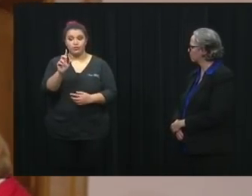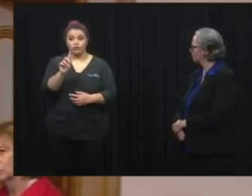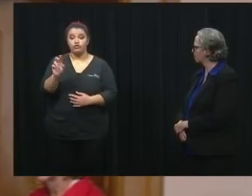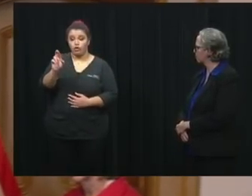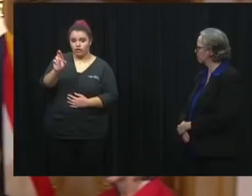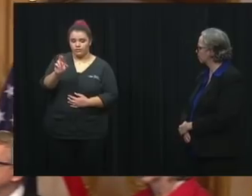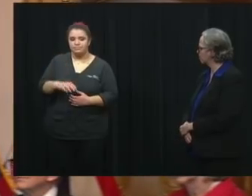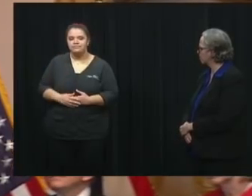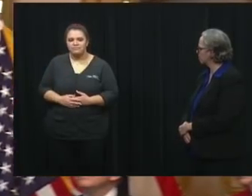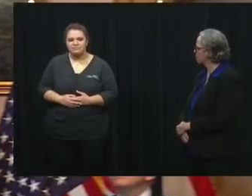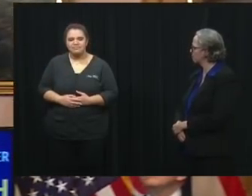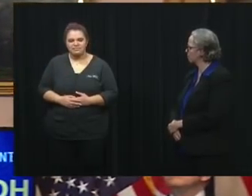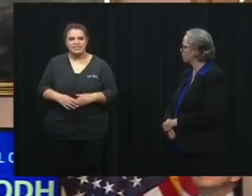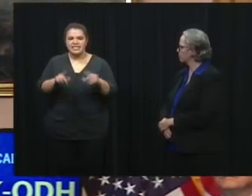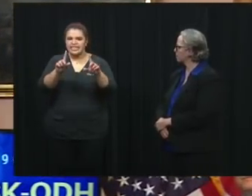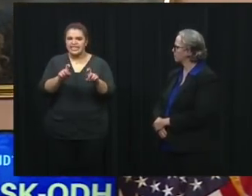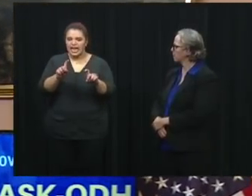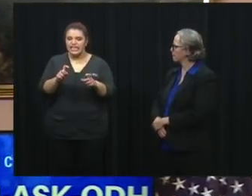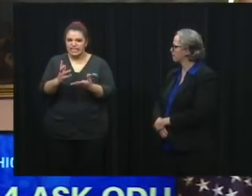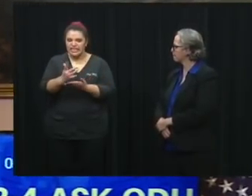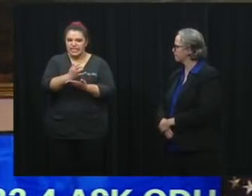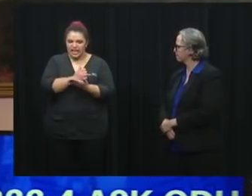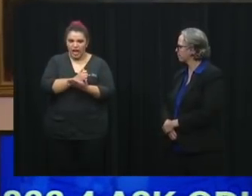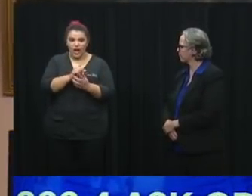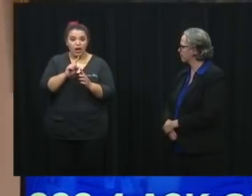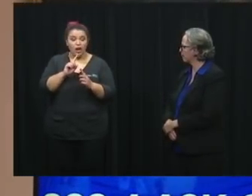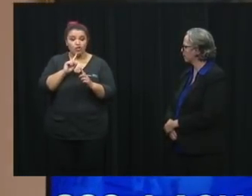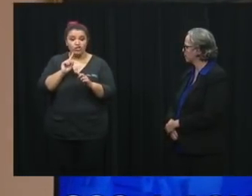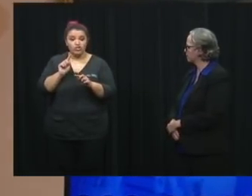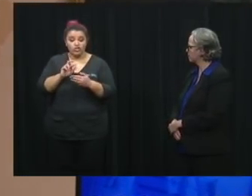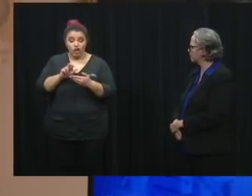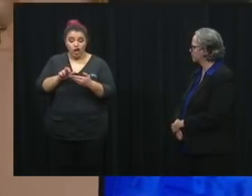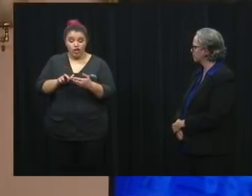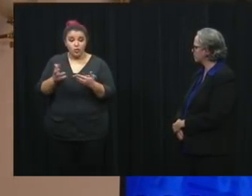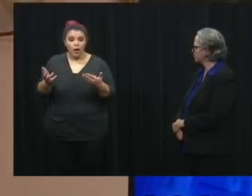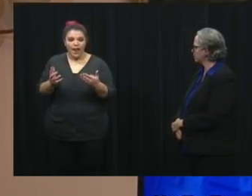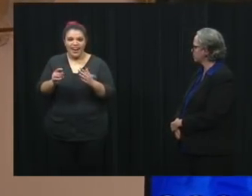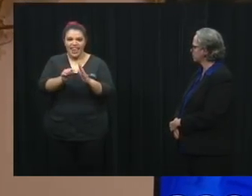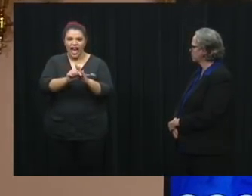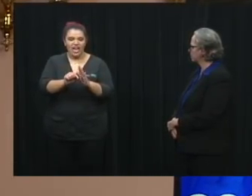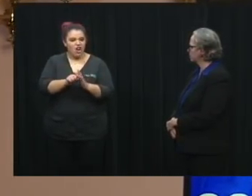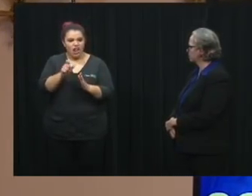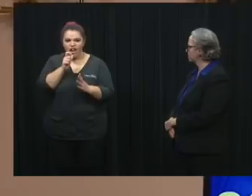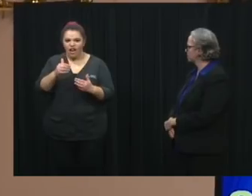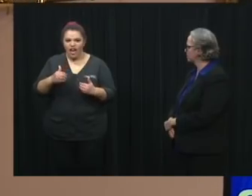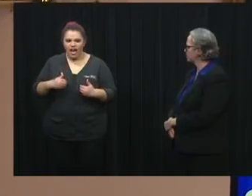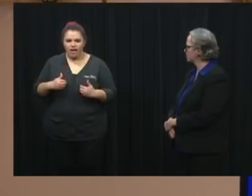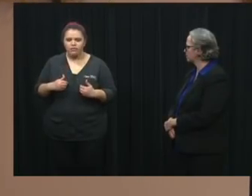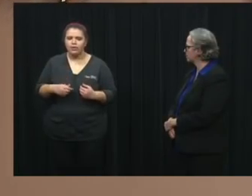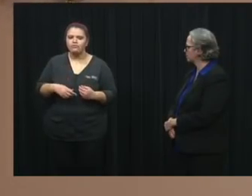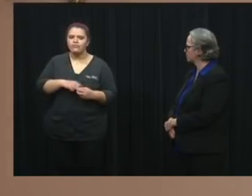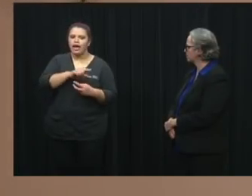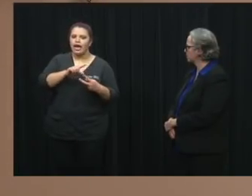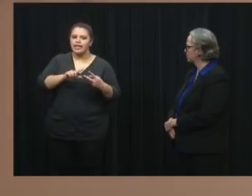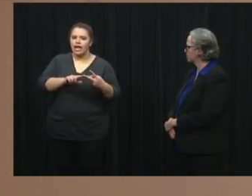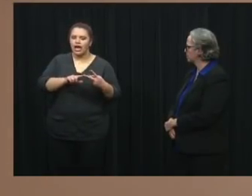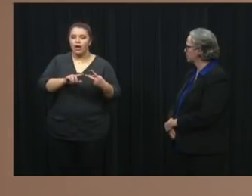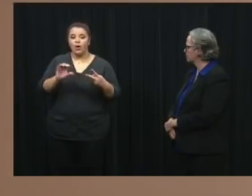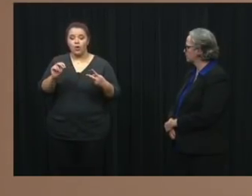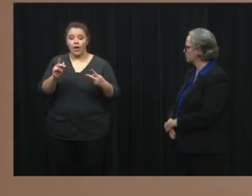many tests coming back negative, and do you know how Ohio's 16% being healthcare workers compares to other